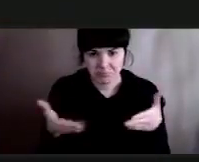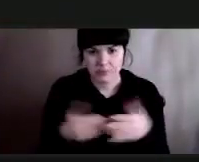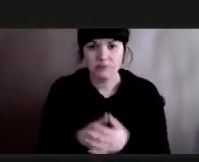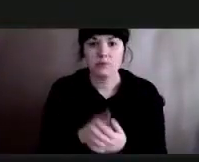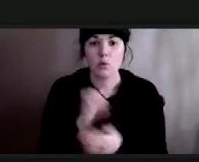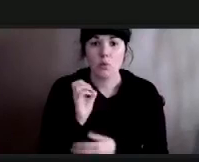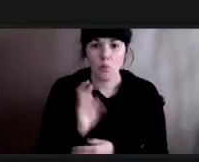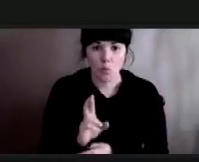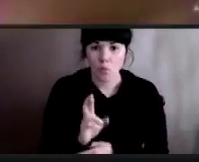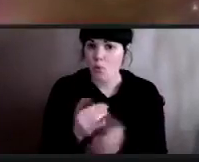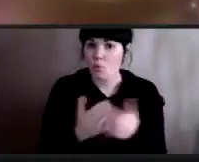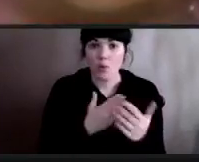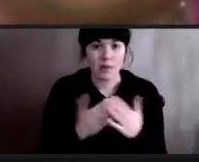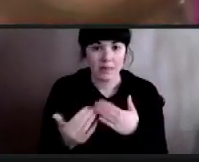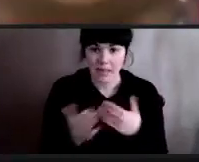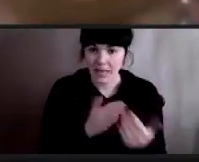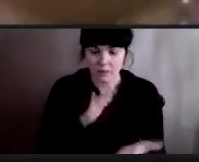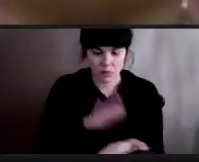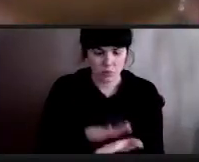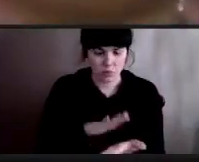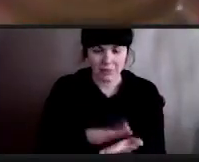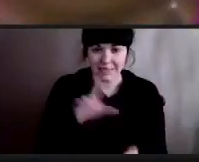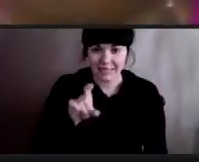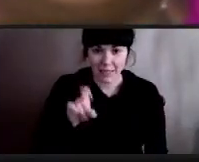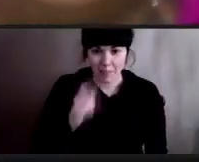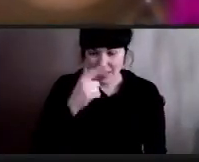suffered this year with COVID.